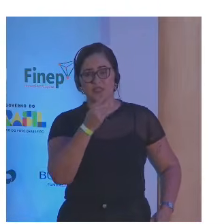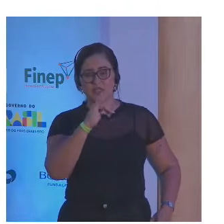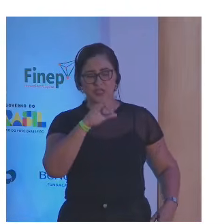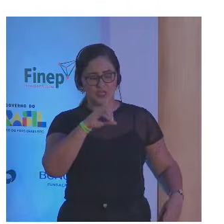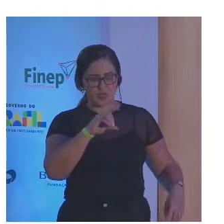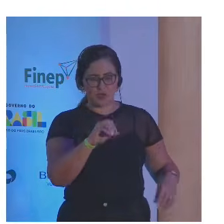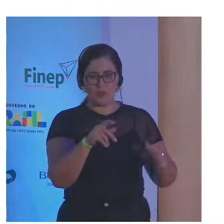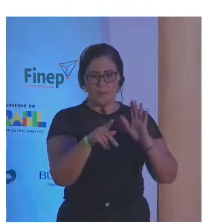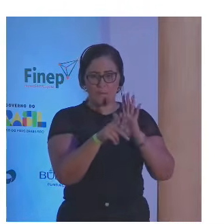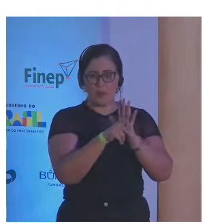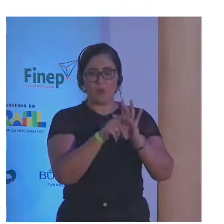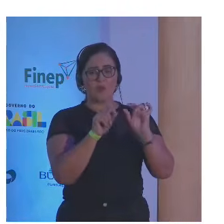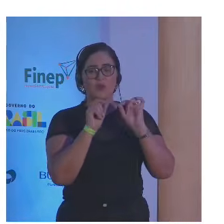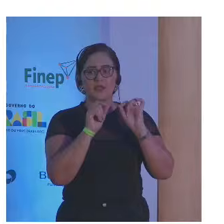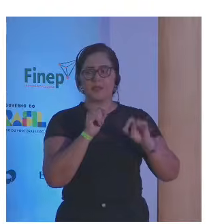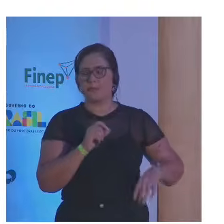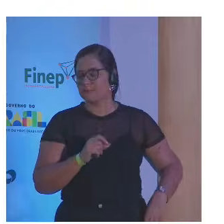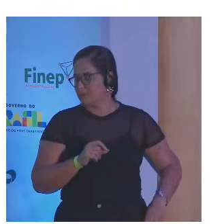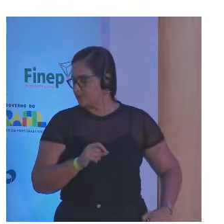the